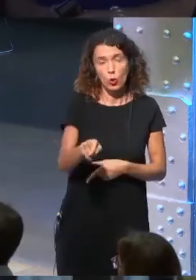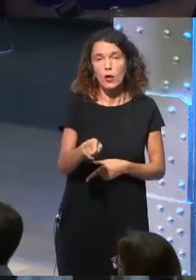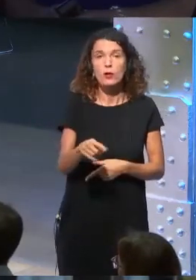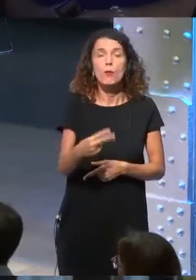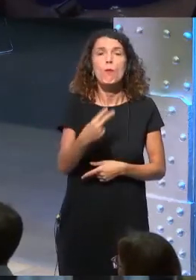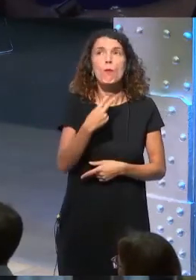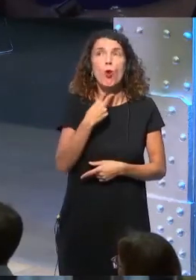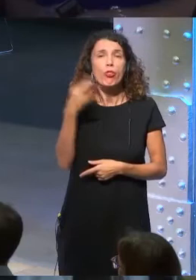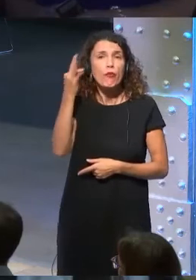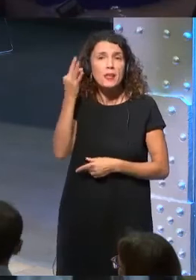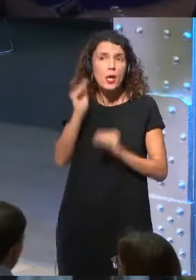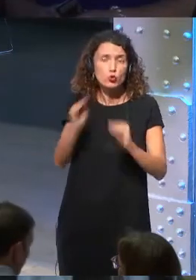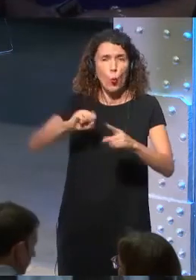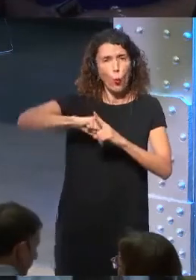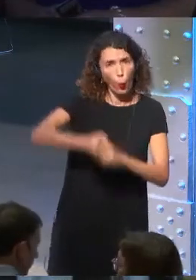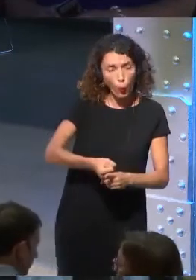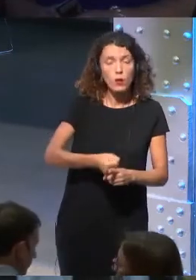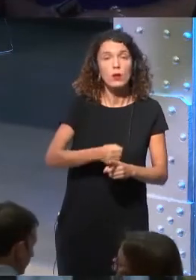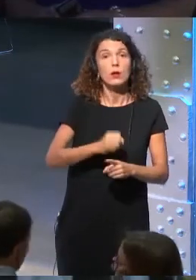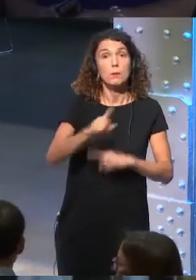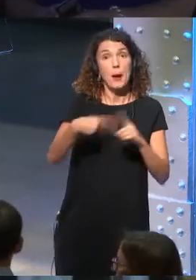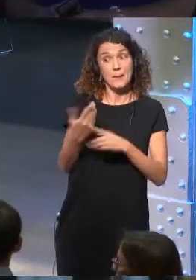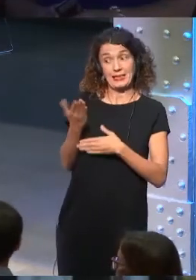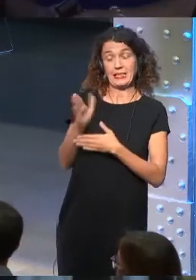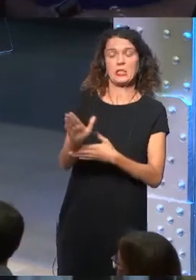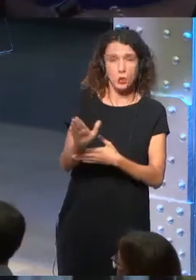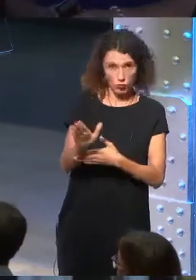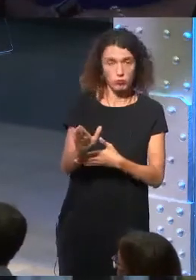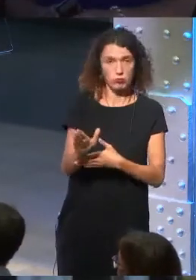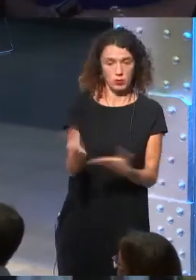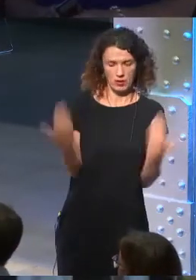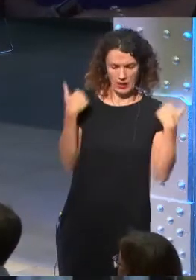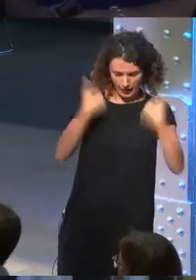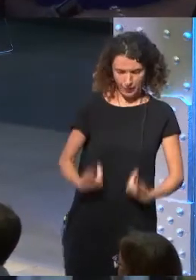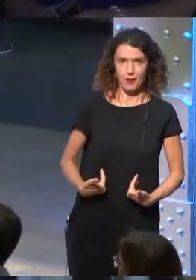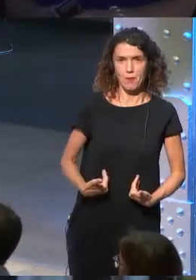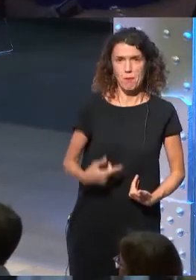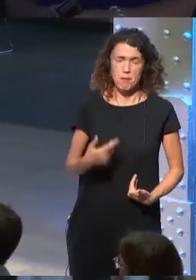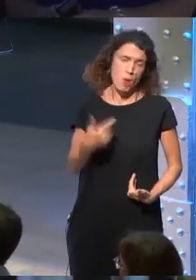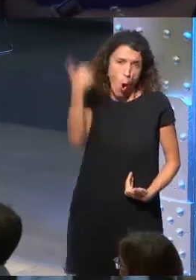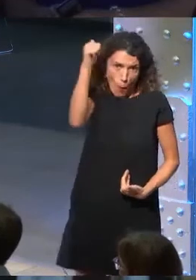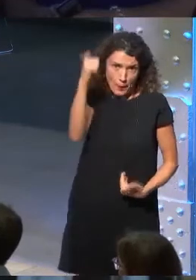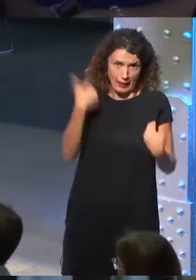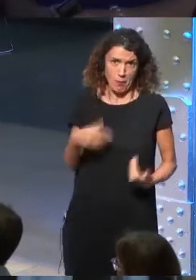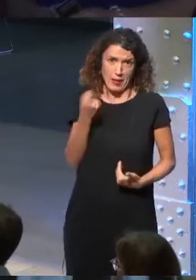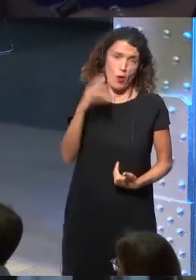oppression over women. But her presentation is...